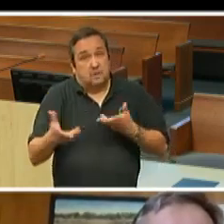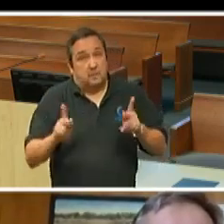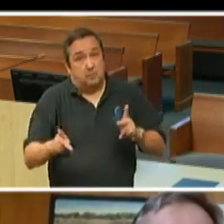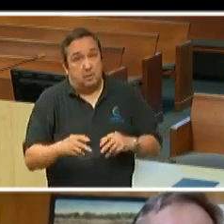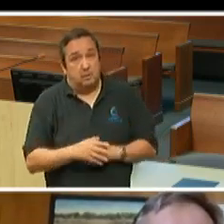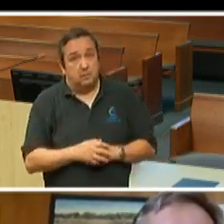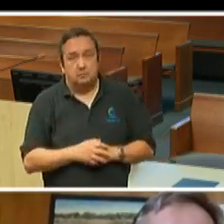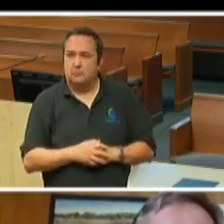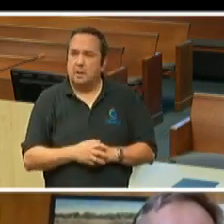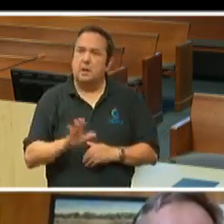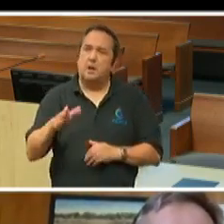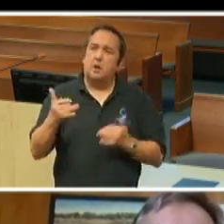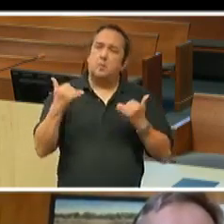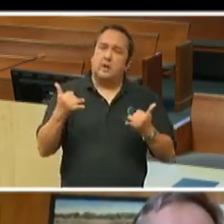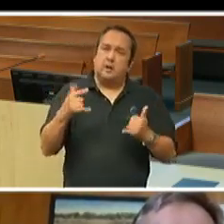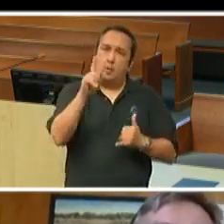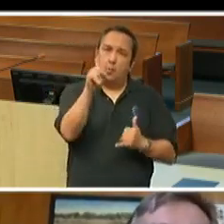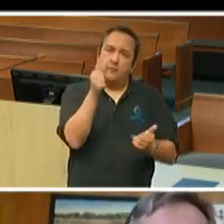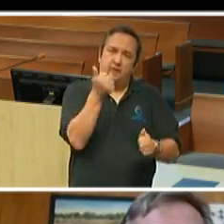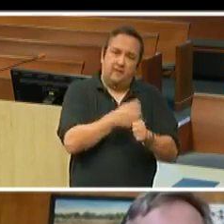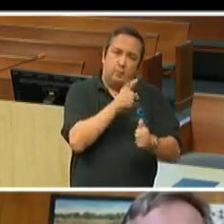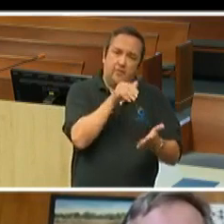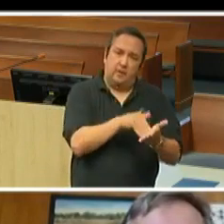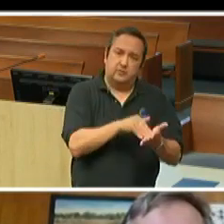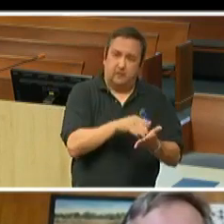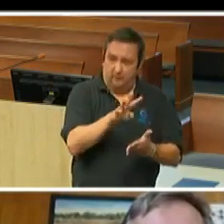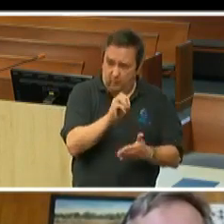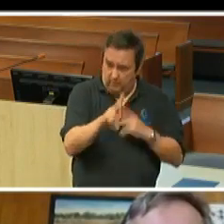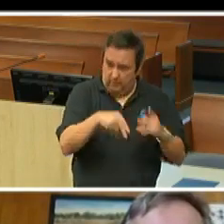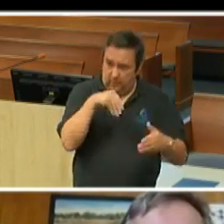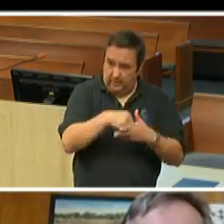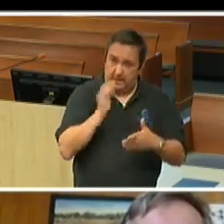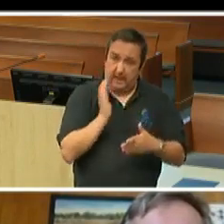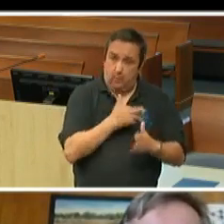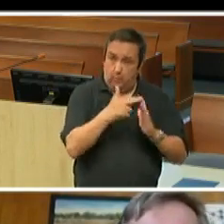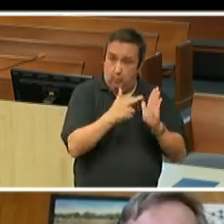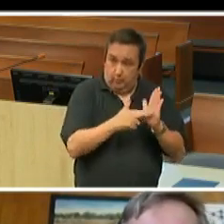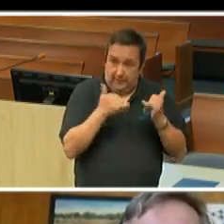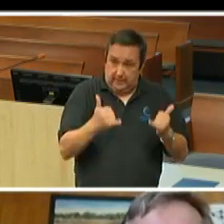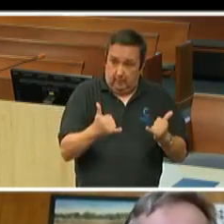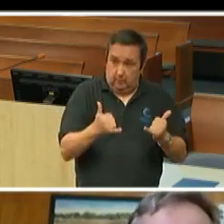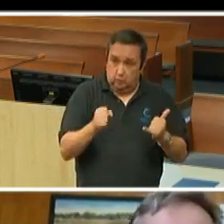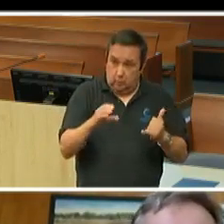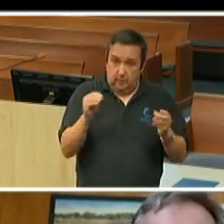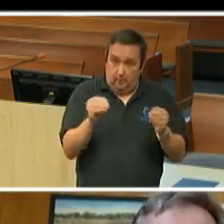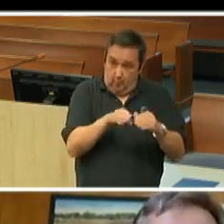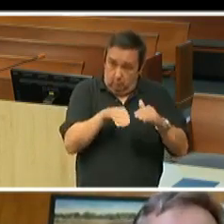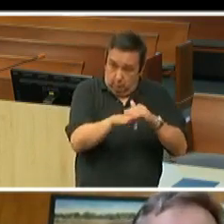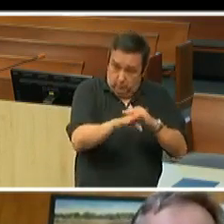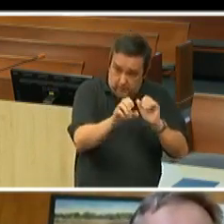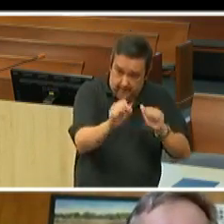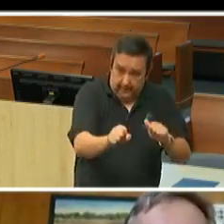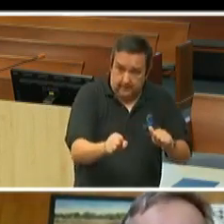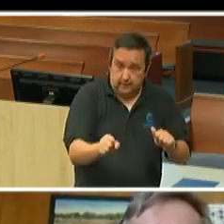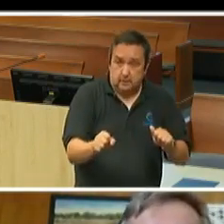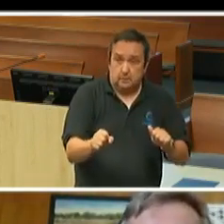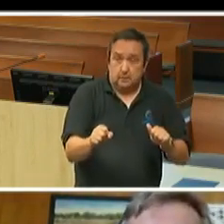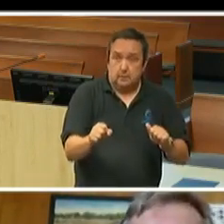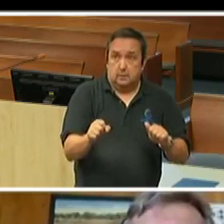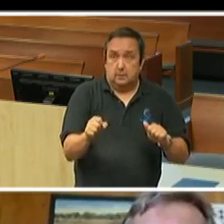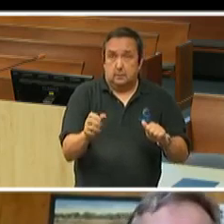are being let in under our one, it would be 40 people, I guess, under our 1 per 1,000 feet, which would